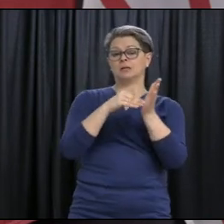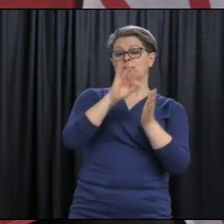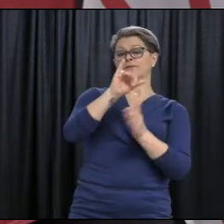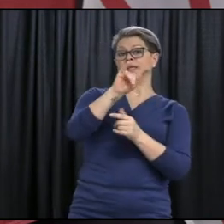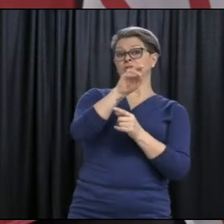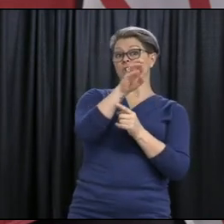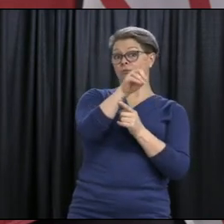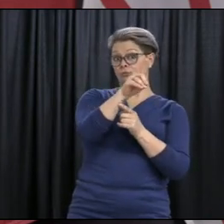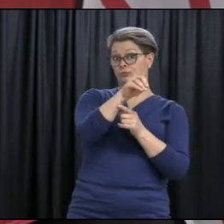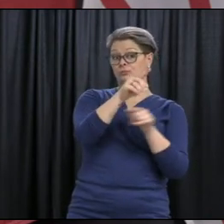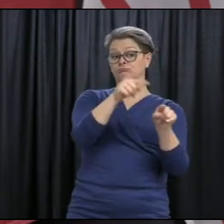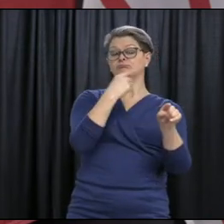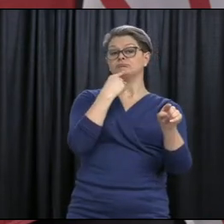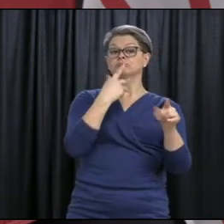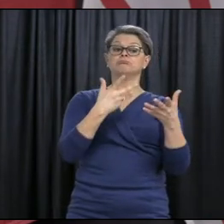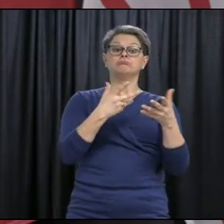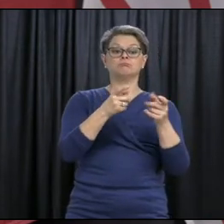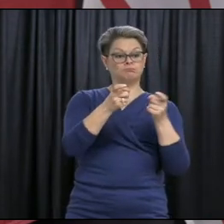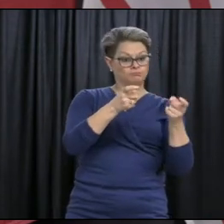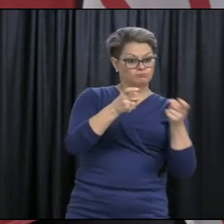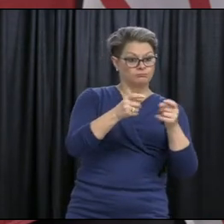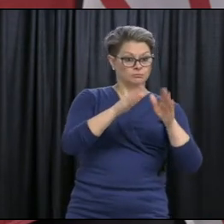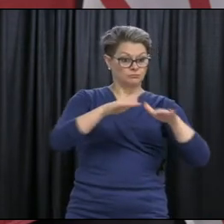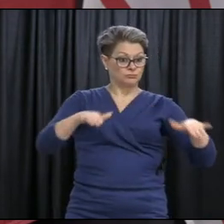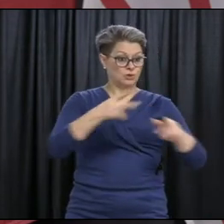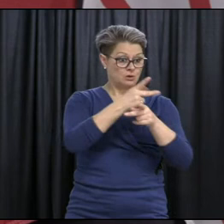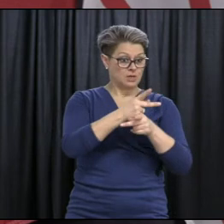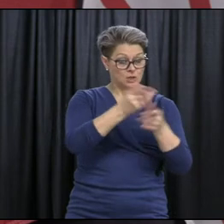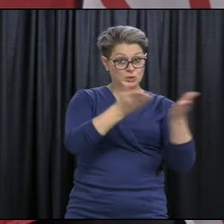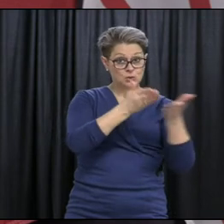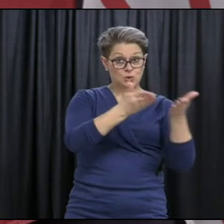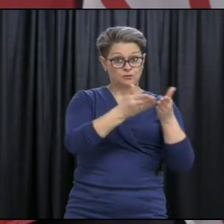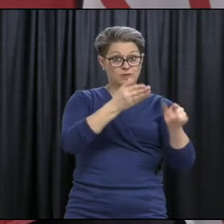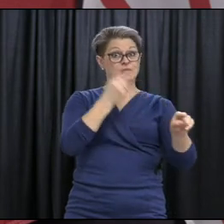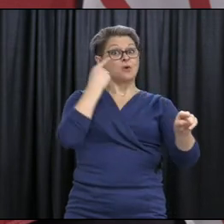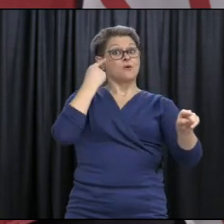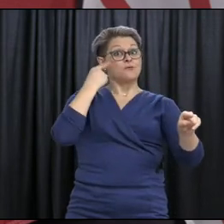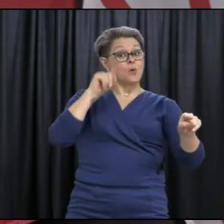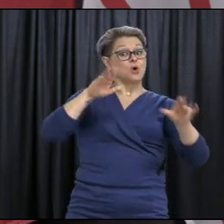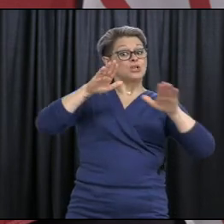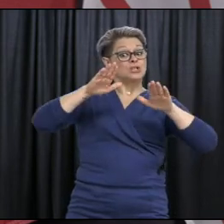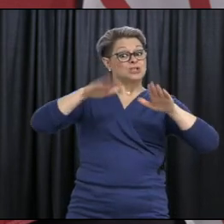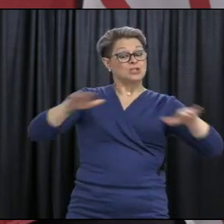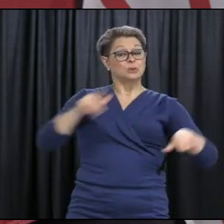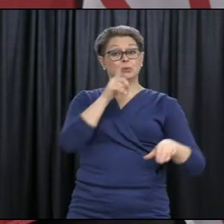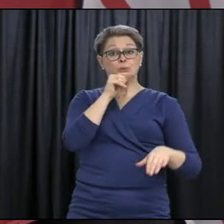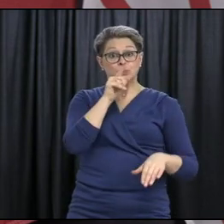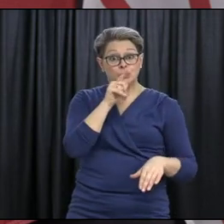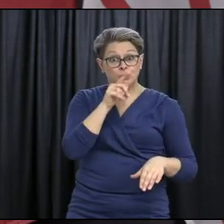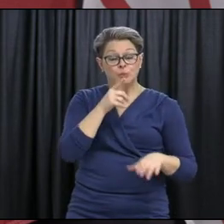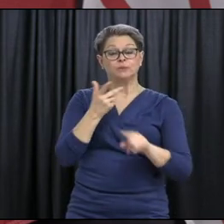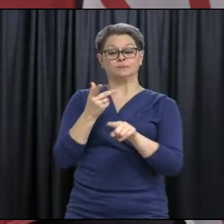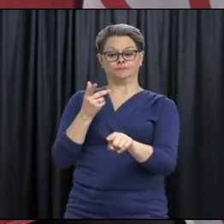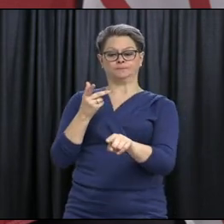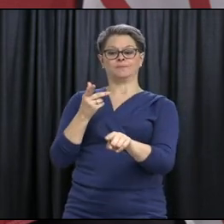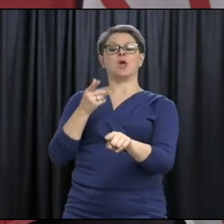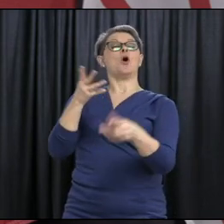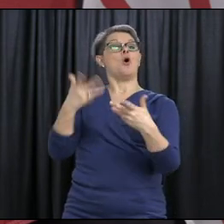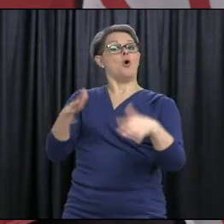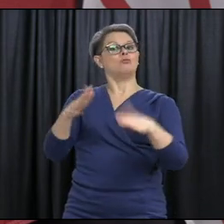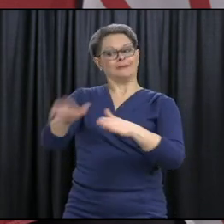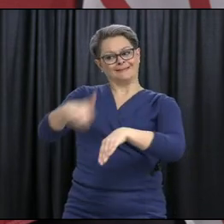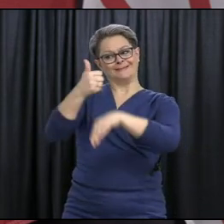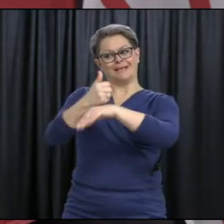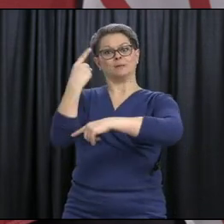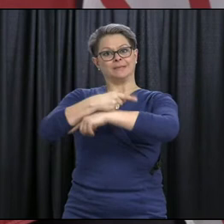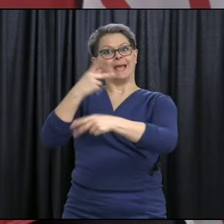that regulated childcare services only provide service to children of existing clients who are required to